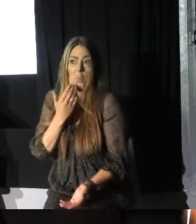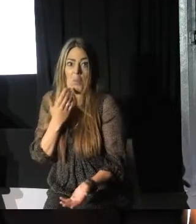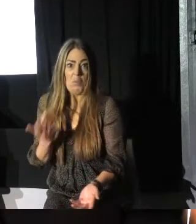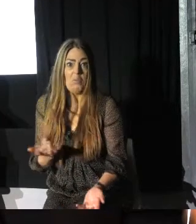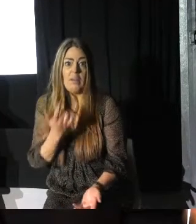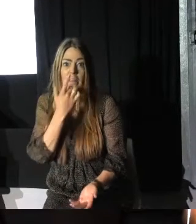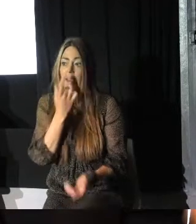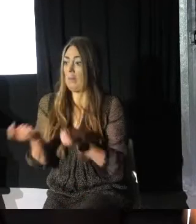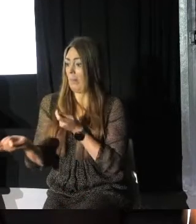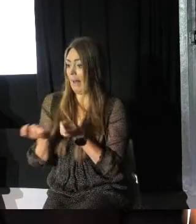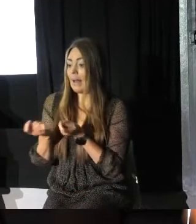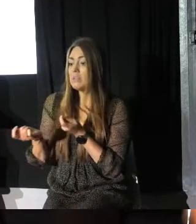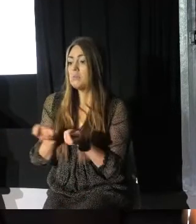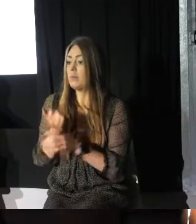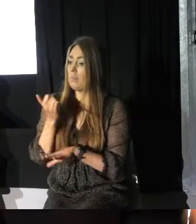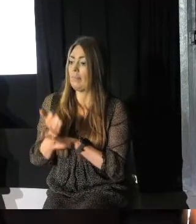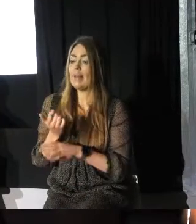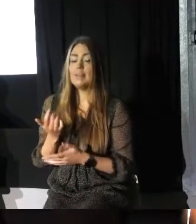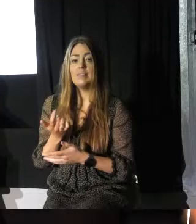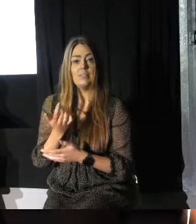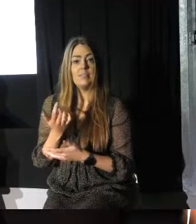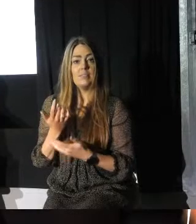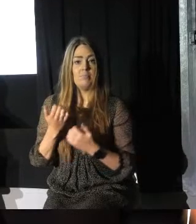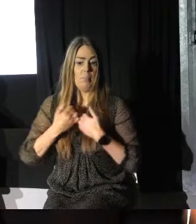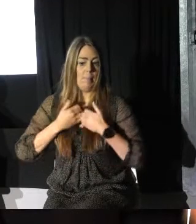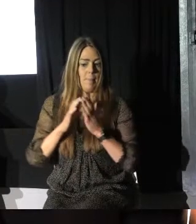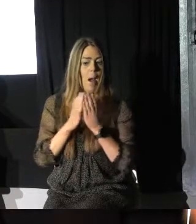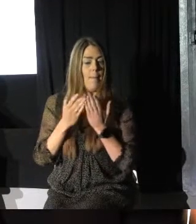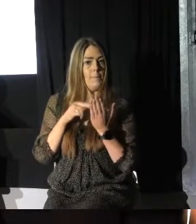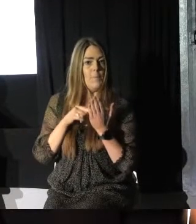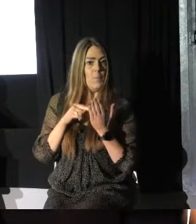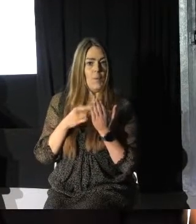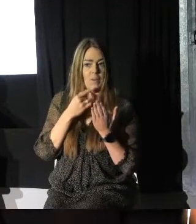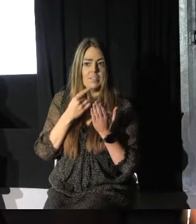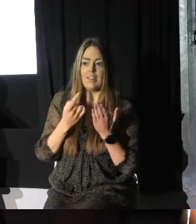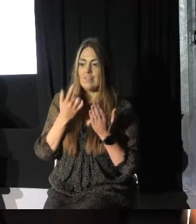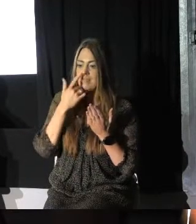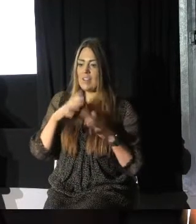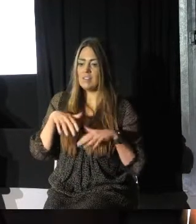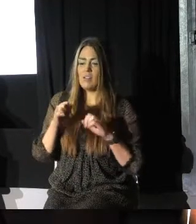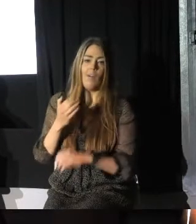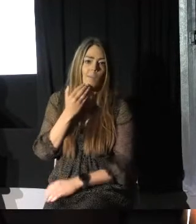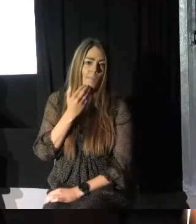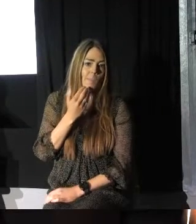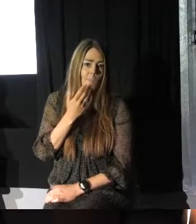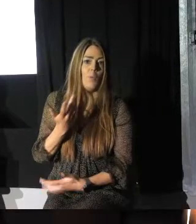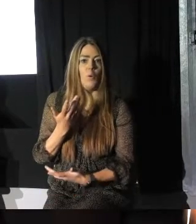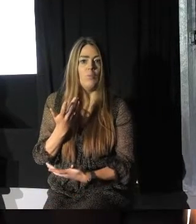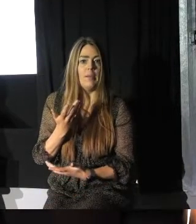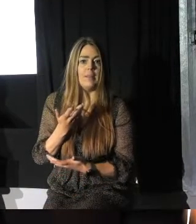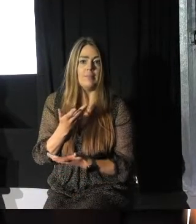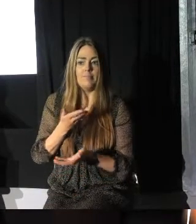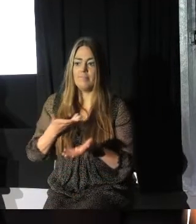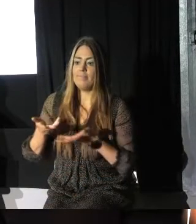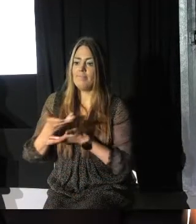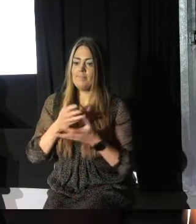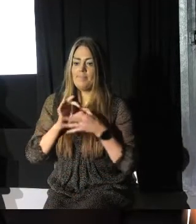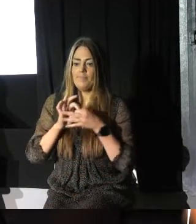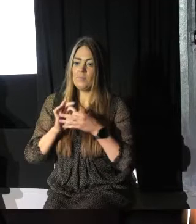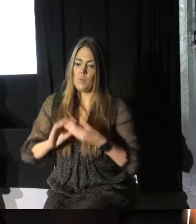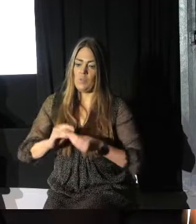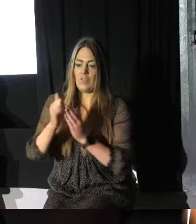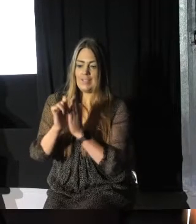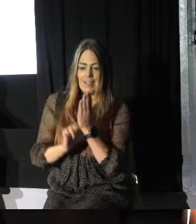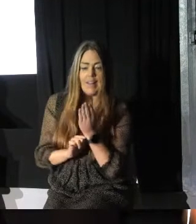be administrative. They can, as I've argued in the book, they start with the very boring curatorial work of making